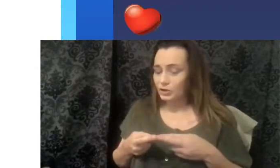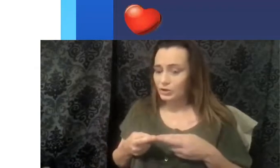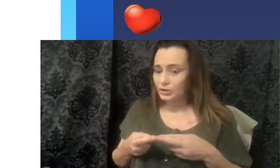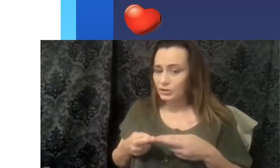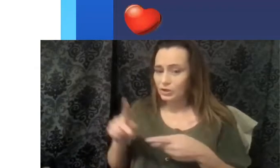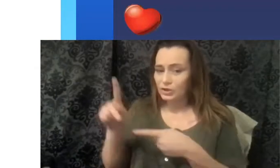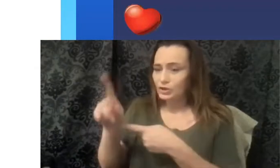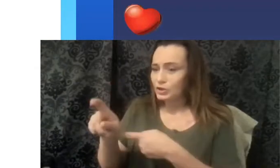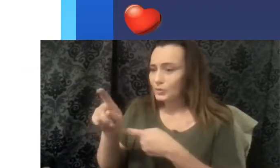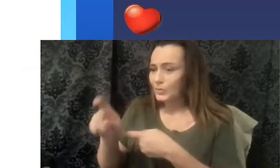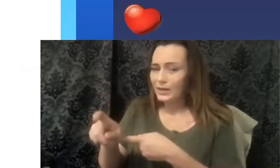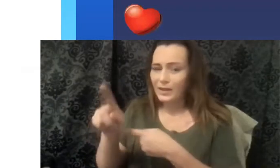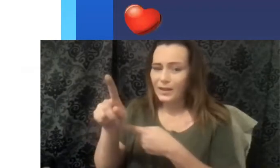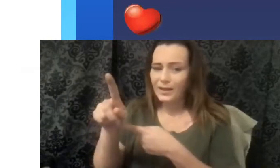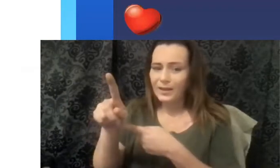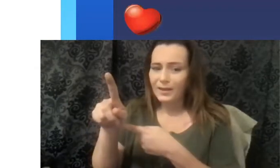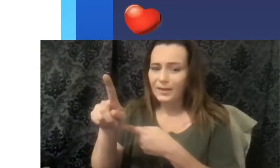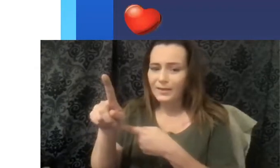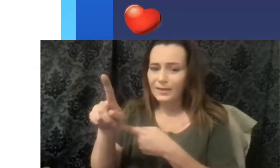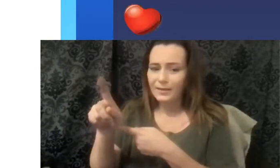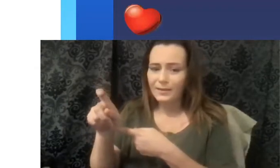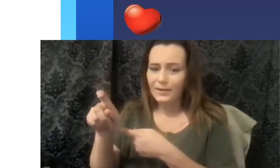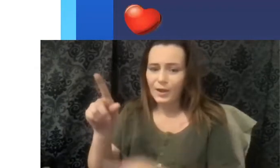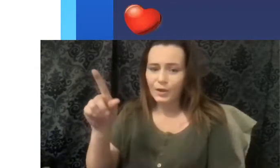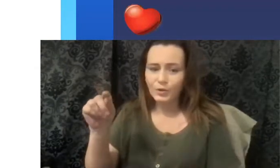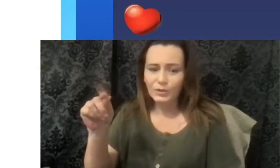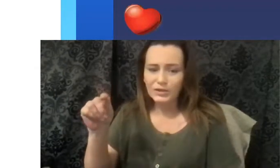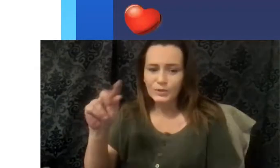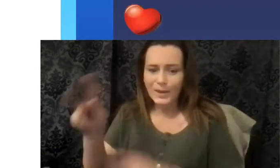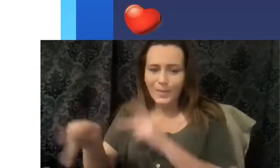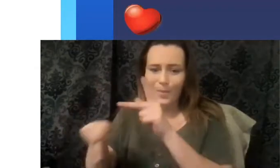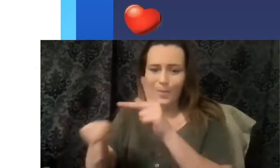is that? 120 people?